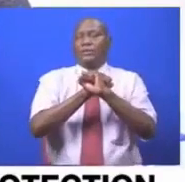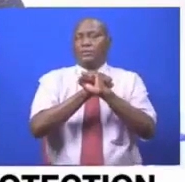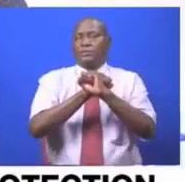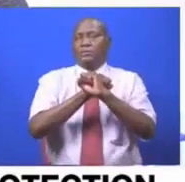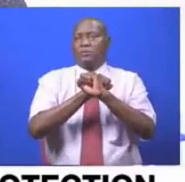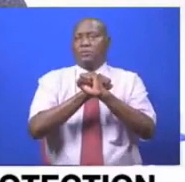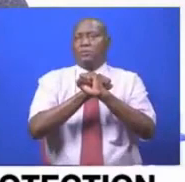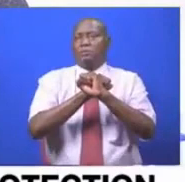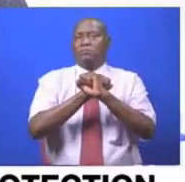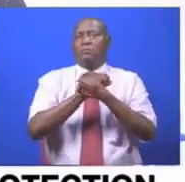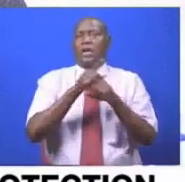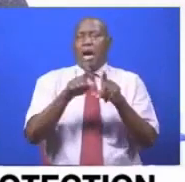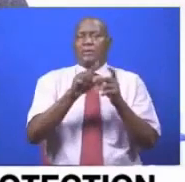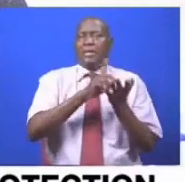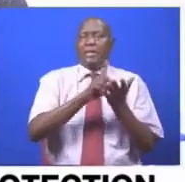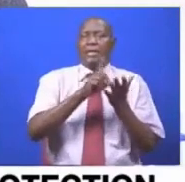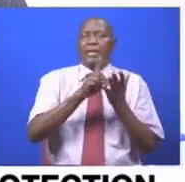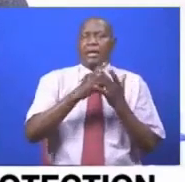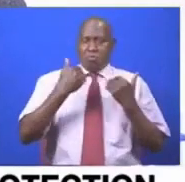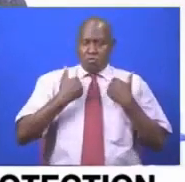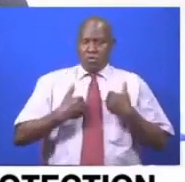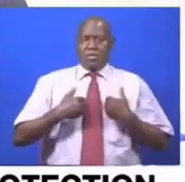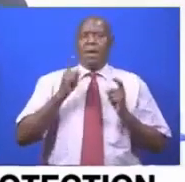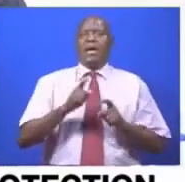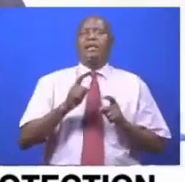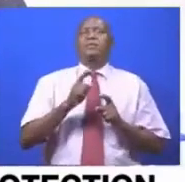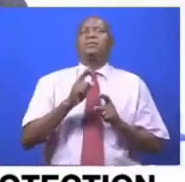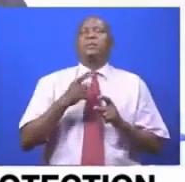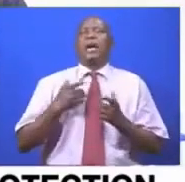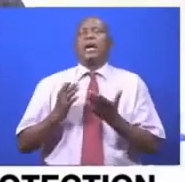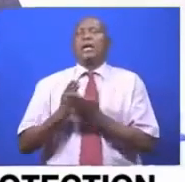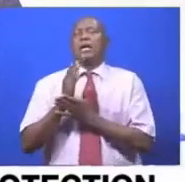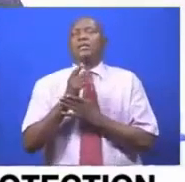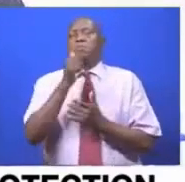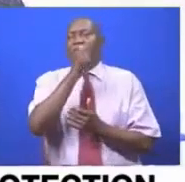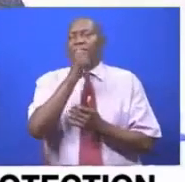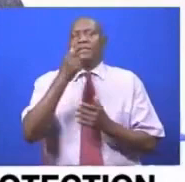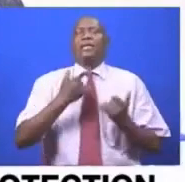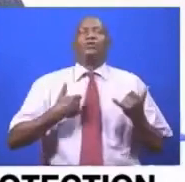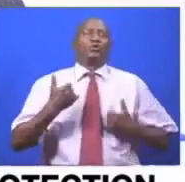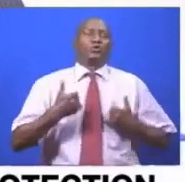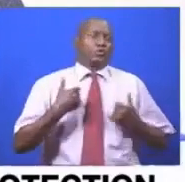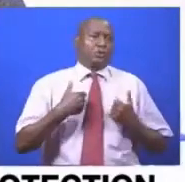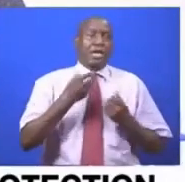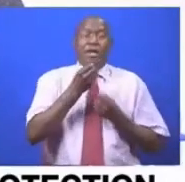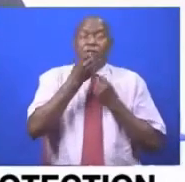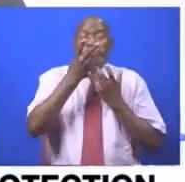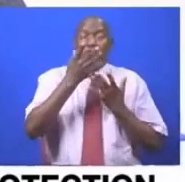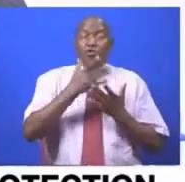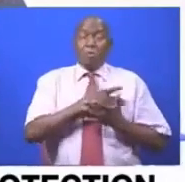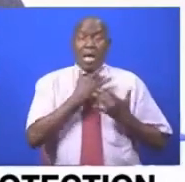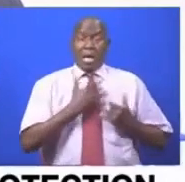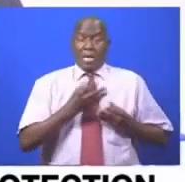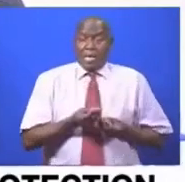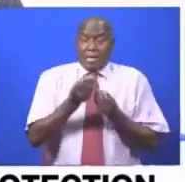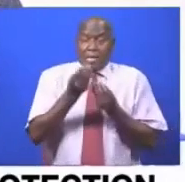as a data subject, I need to enjoy that right of privacy, so that information that I give out of my own free will